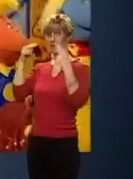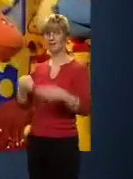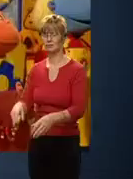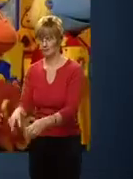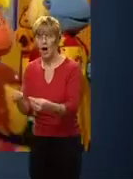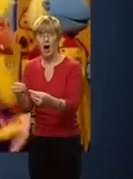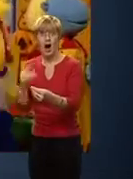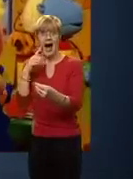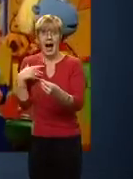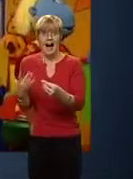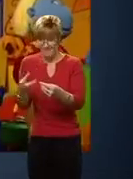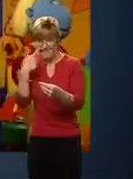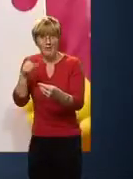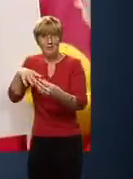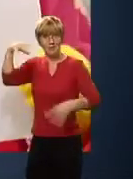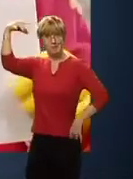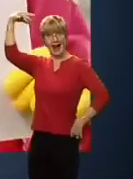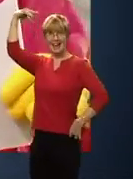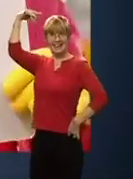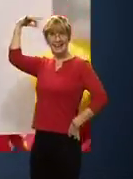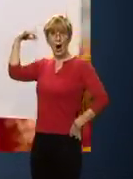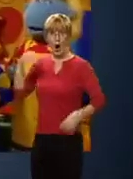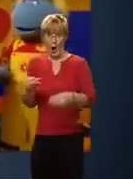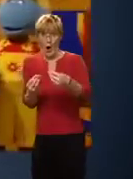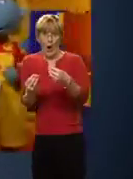Oh, and I've found a ballerina.